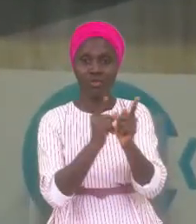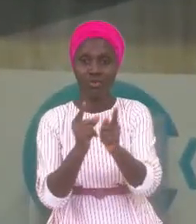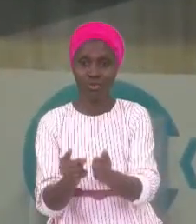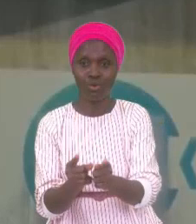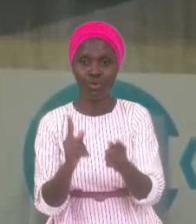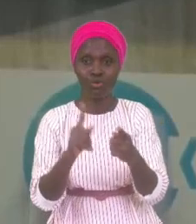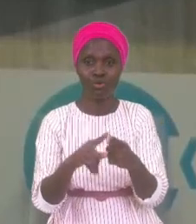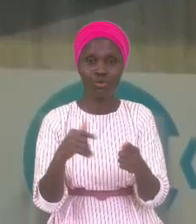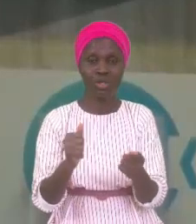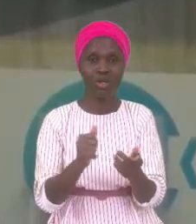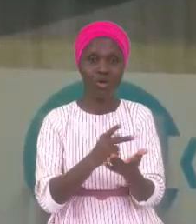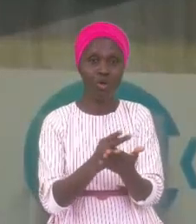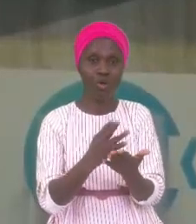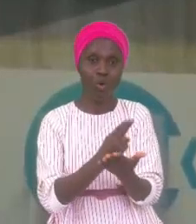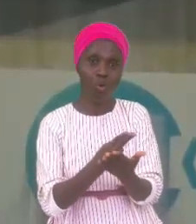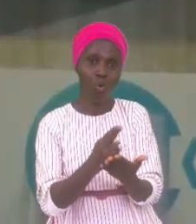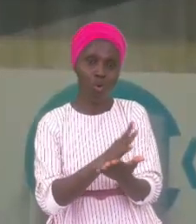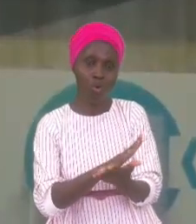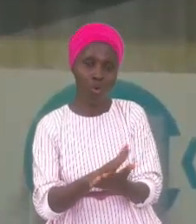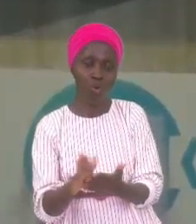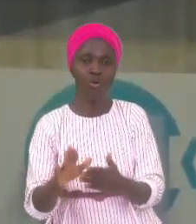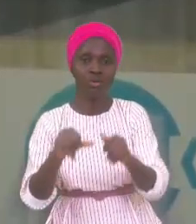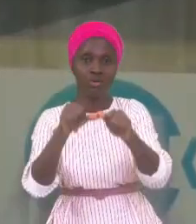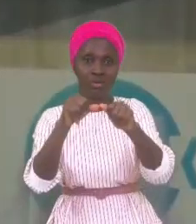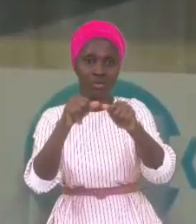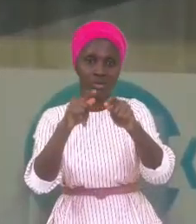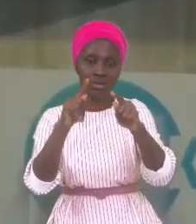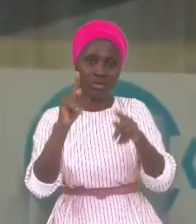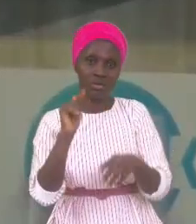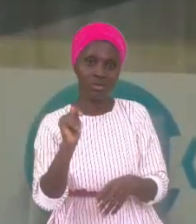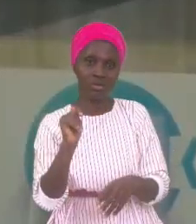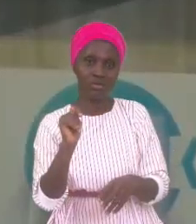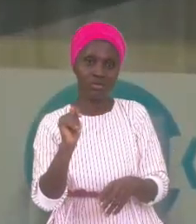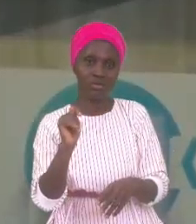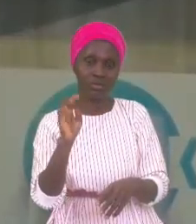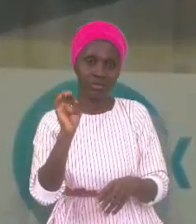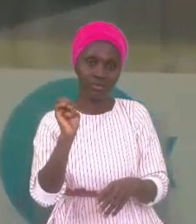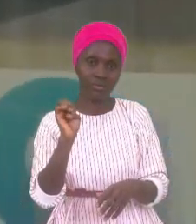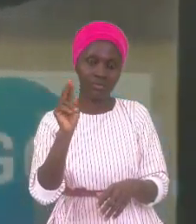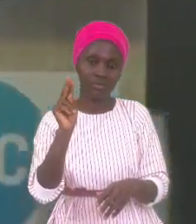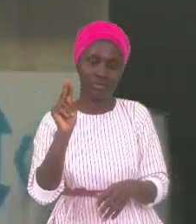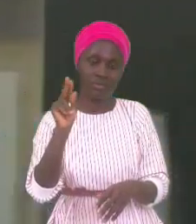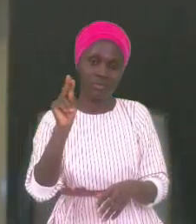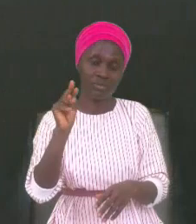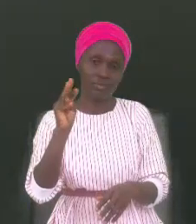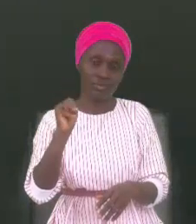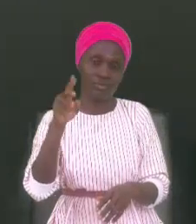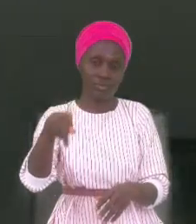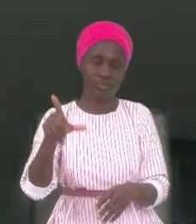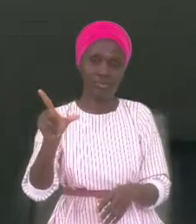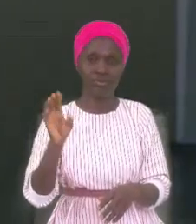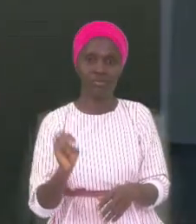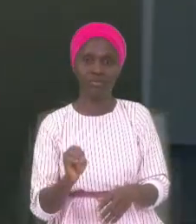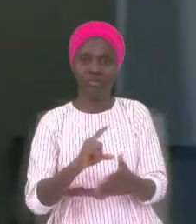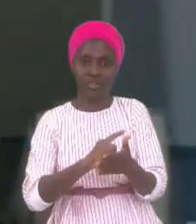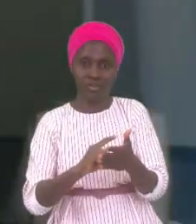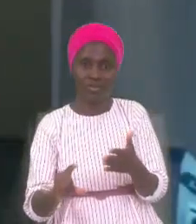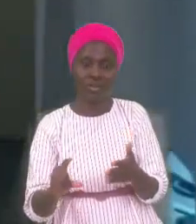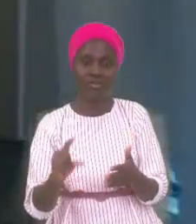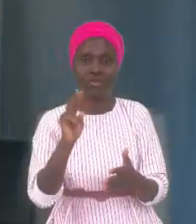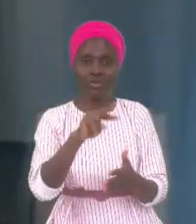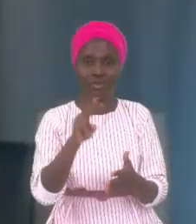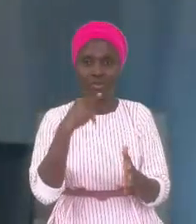holy temple in the Lord. Verse 22, it says in verse 22, in whom ye also are